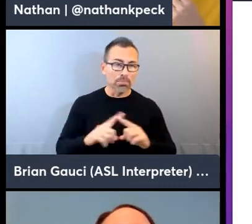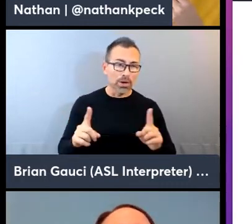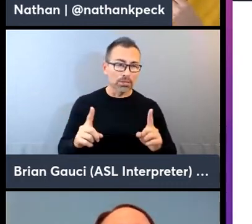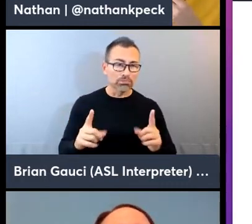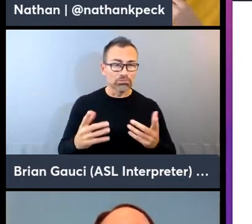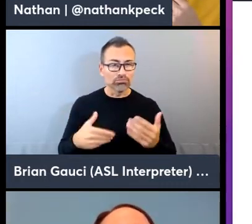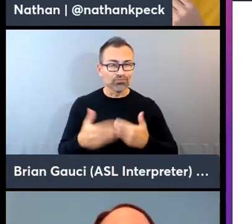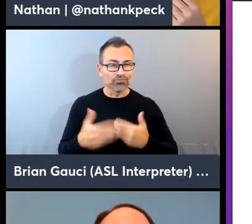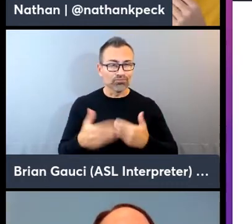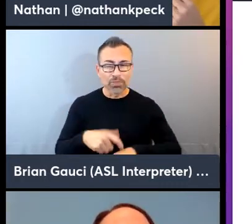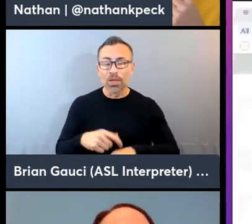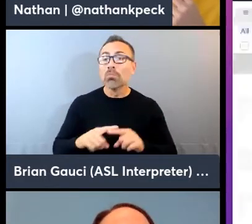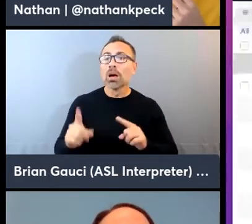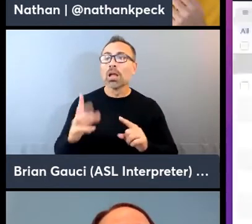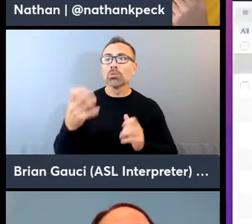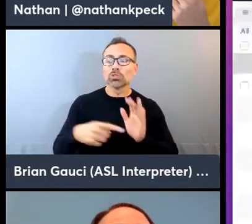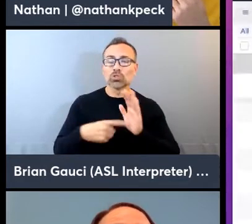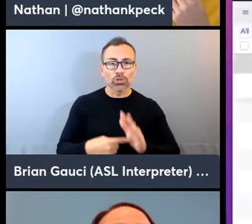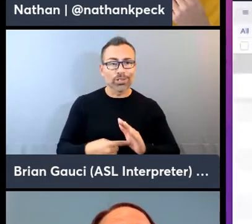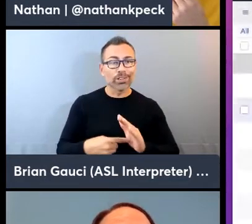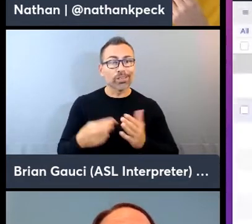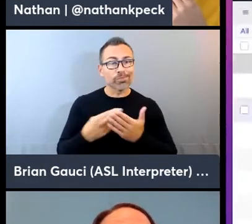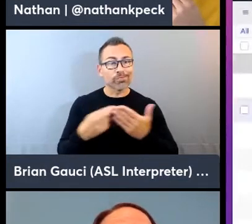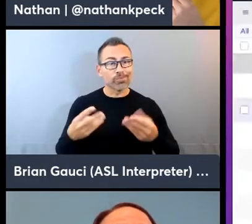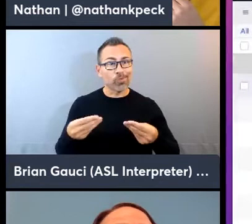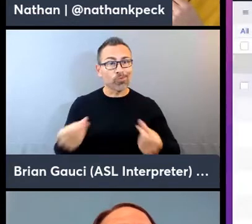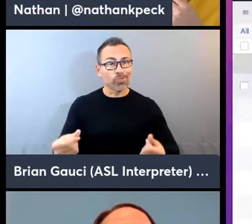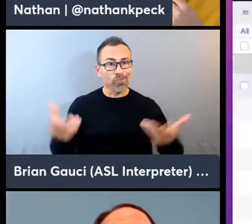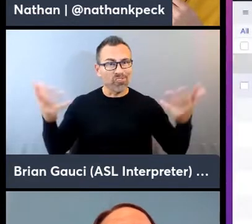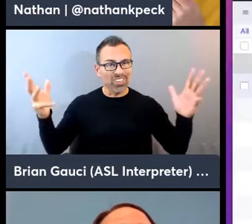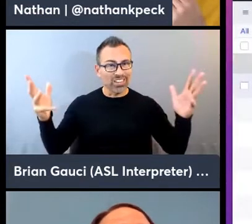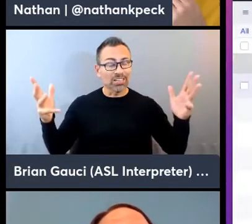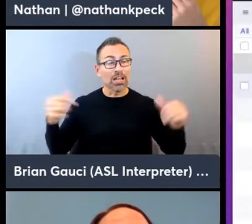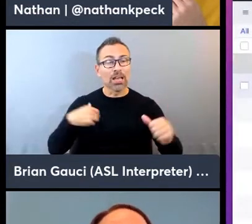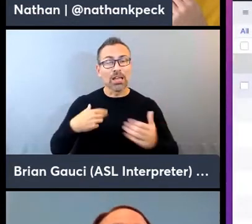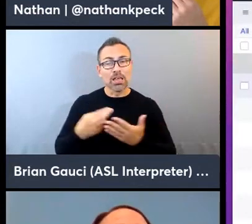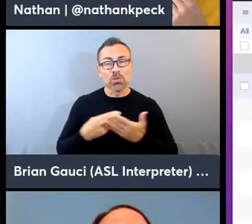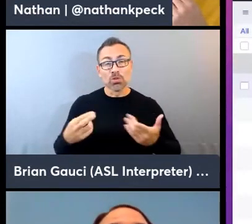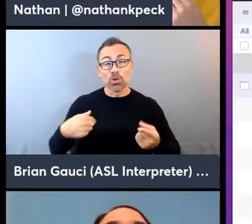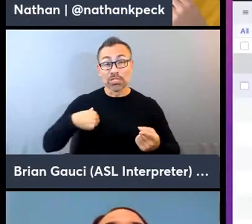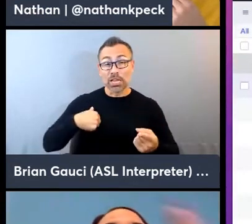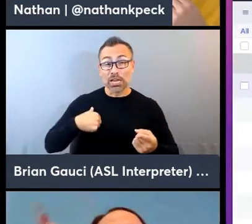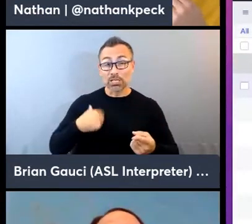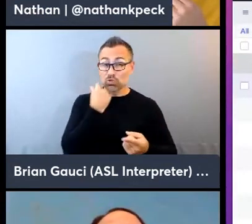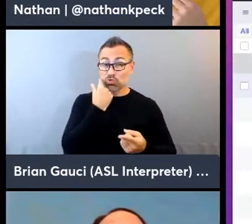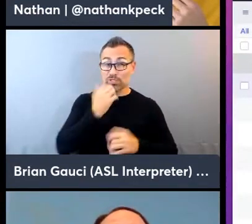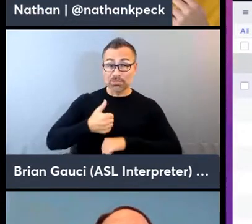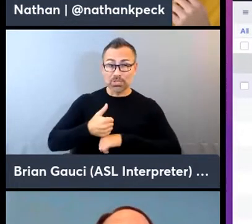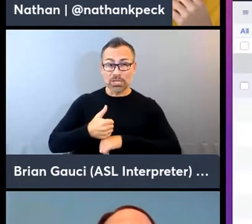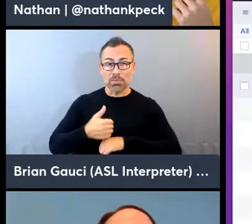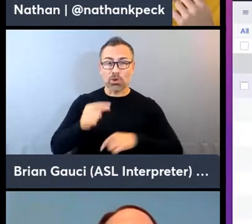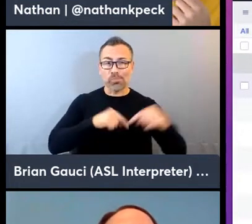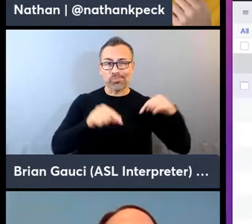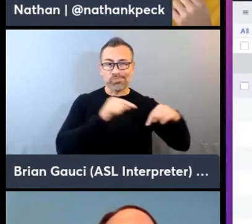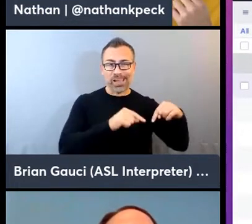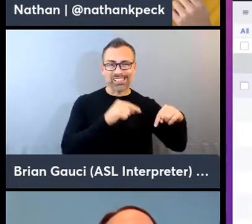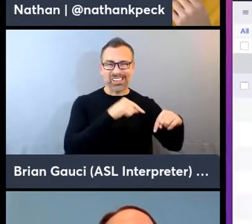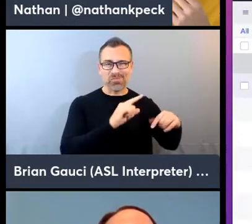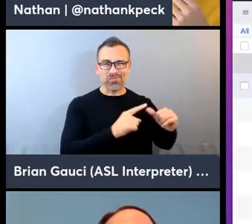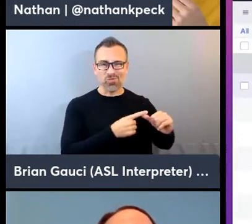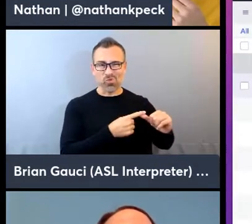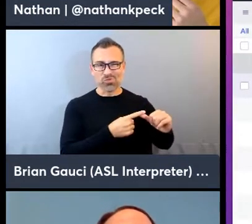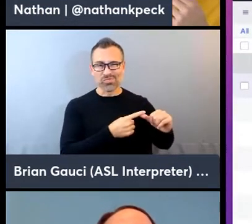that once that resource is resolved, and the resource that I just provisioned, let's go back. Let me go to that one first, because